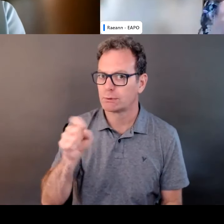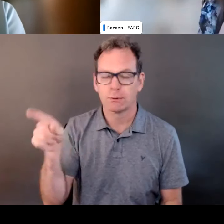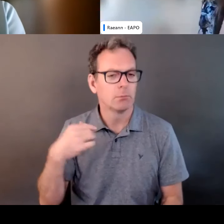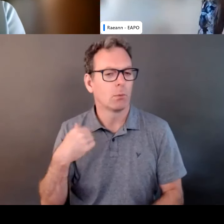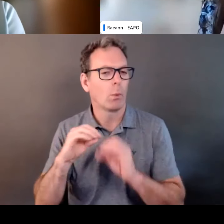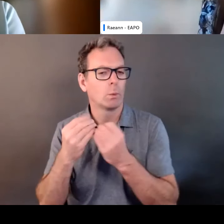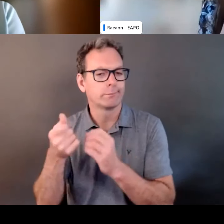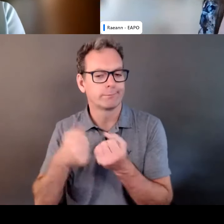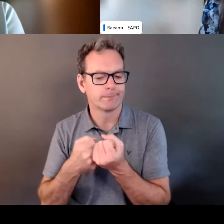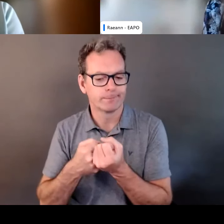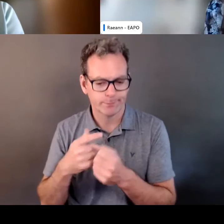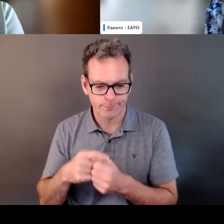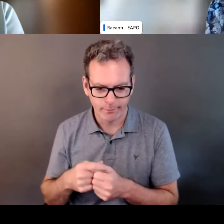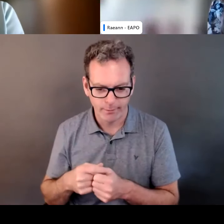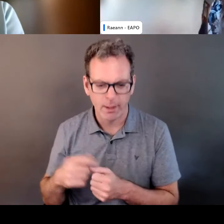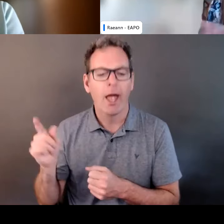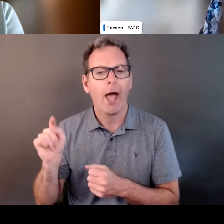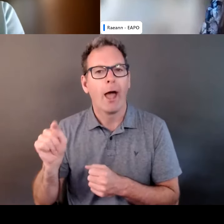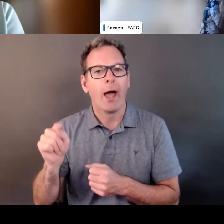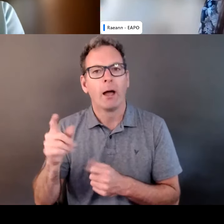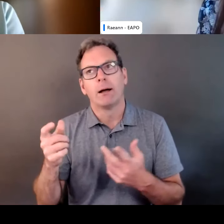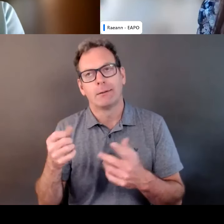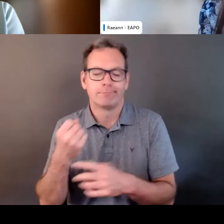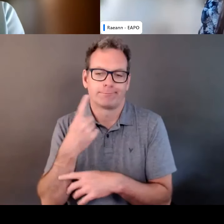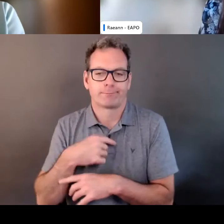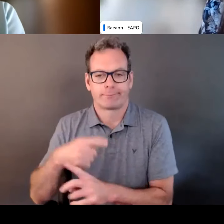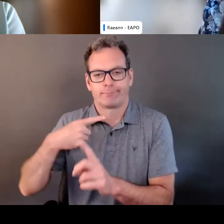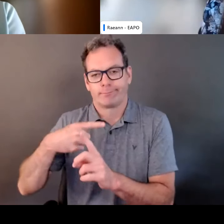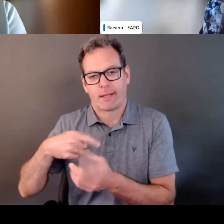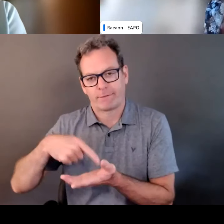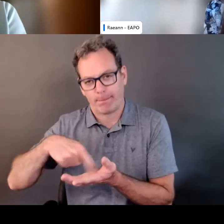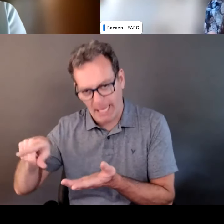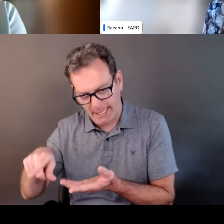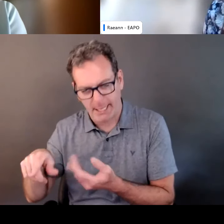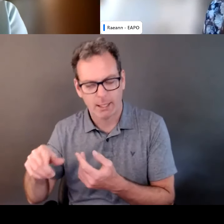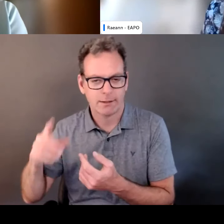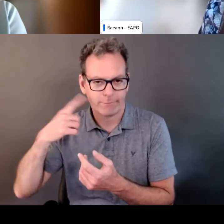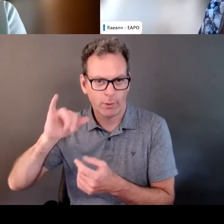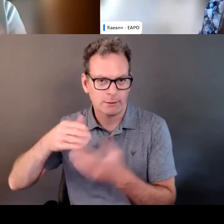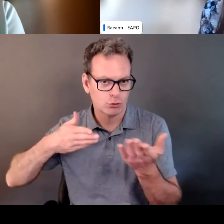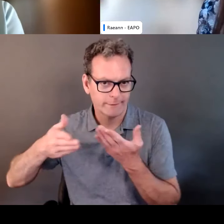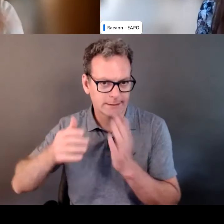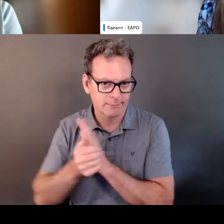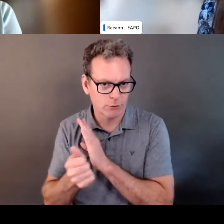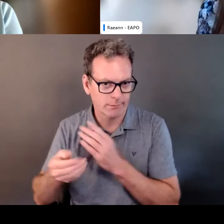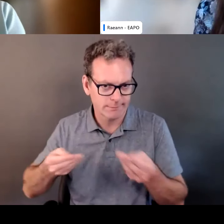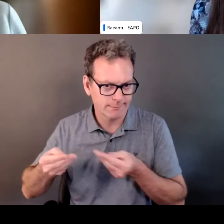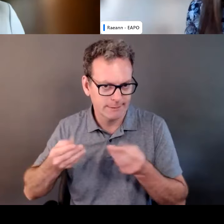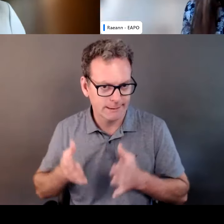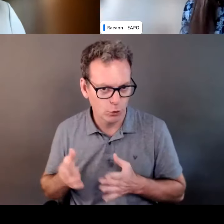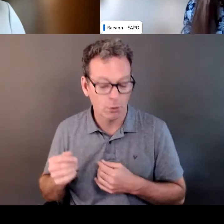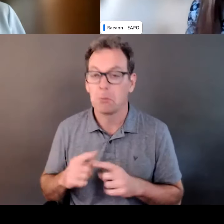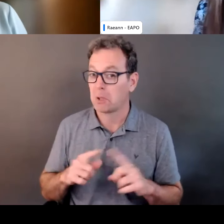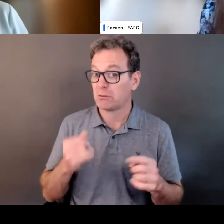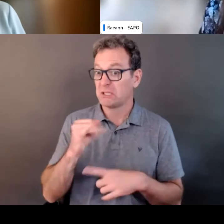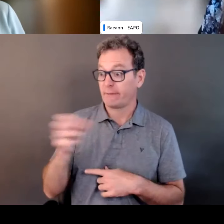most cases, I think there's payment that has to be associated with that. So if people can't afford that, then that may not be an option for people. But trying to work through that and